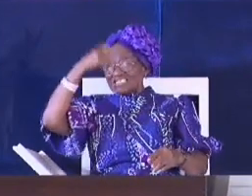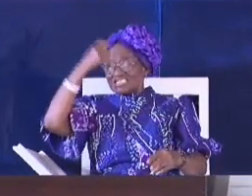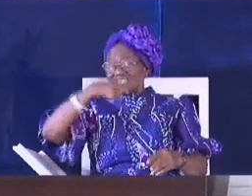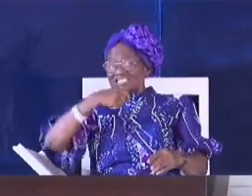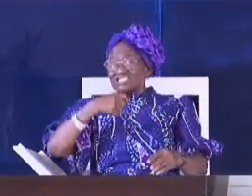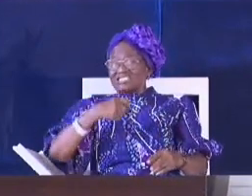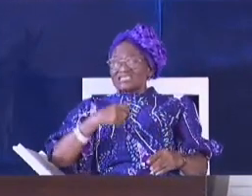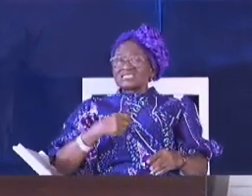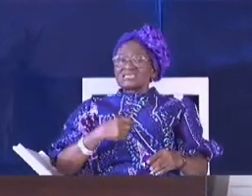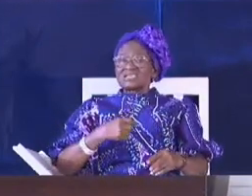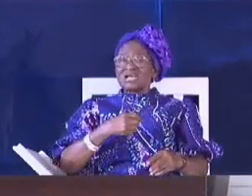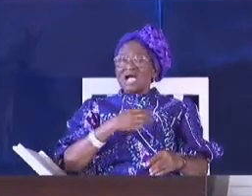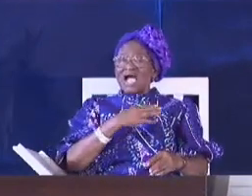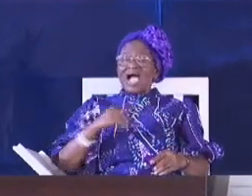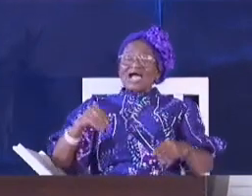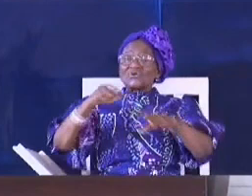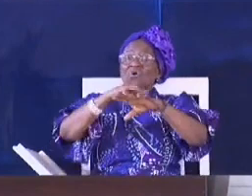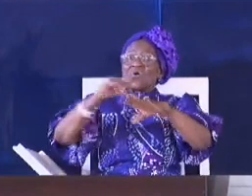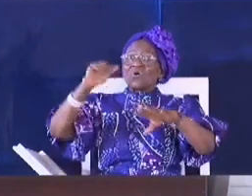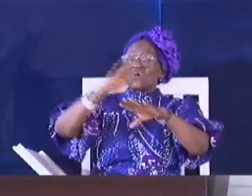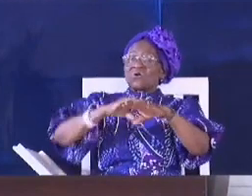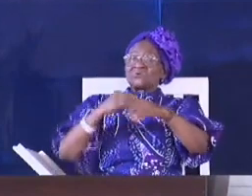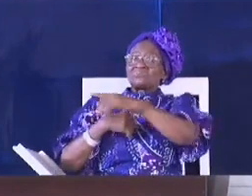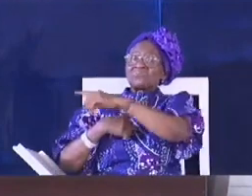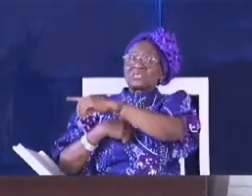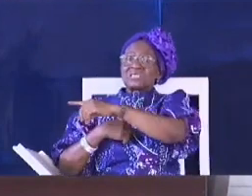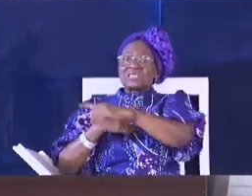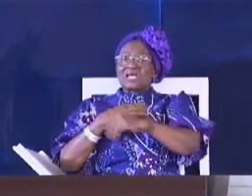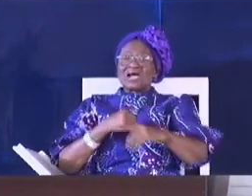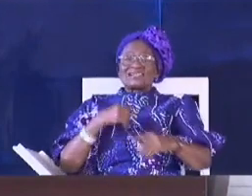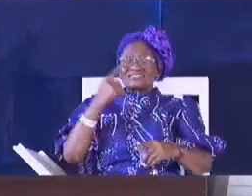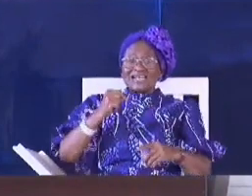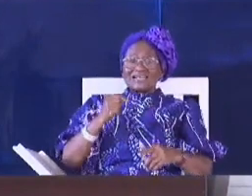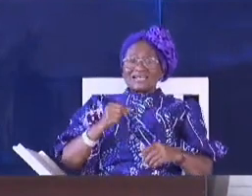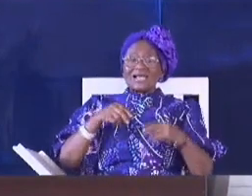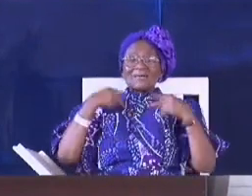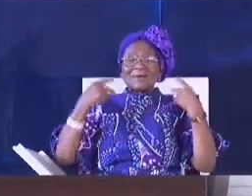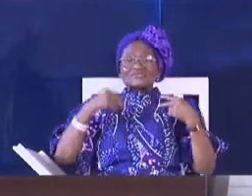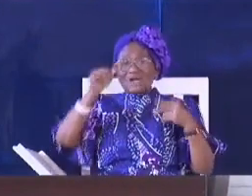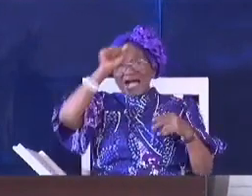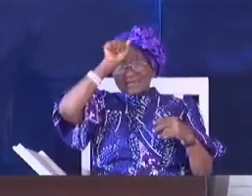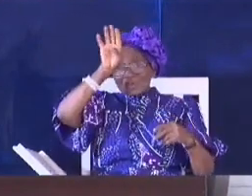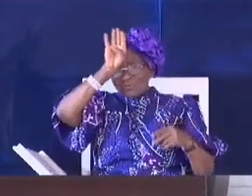had called on me and said, Pastor Adebe, what is this?